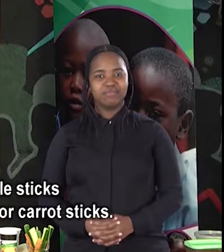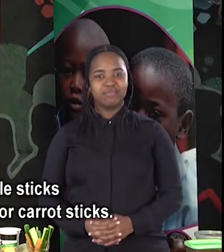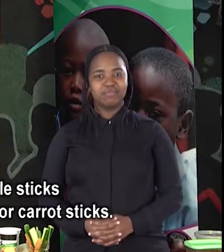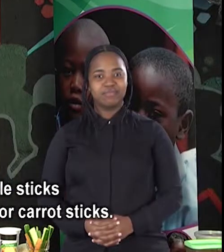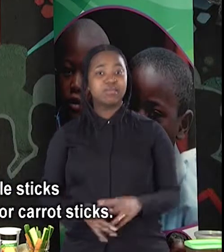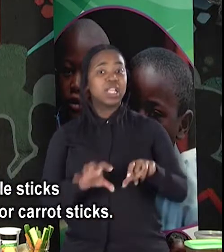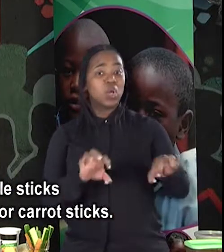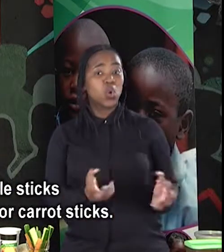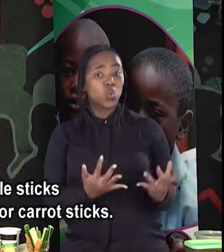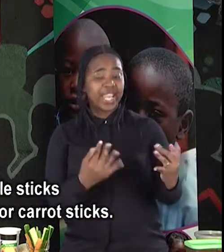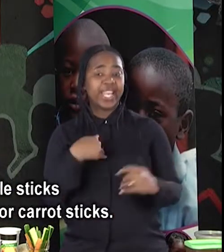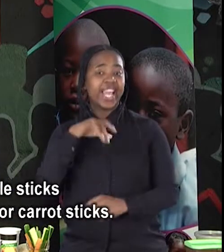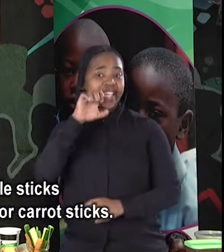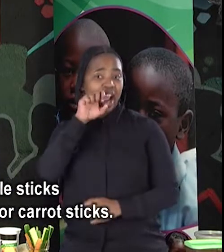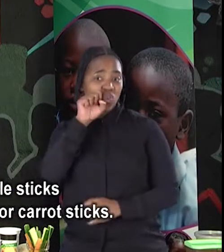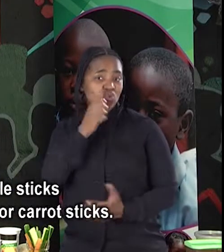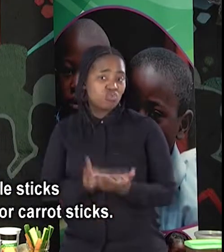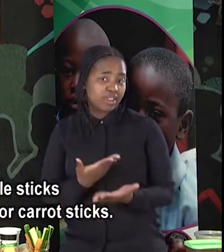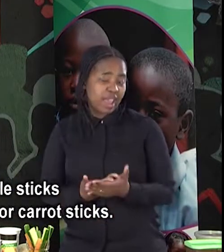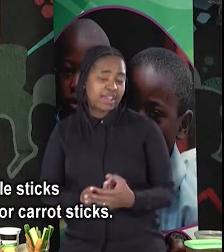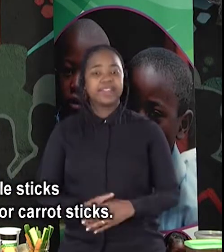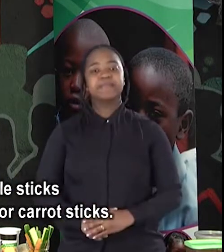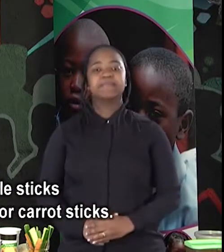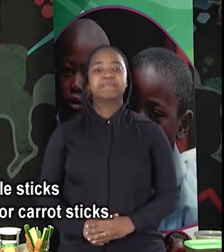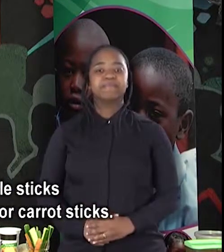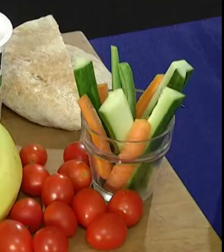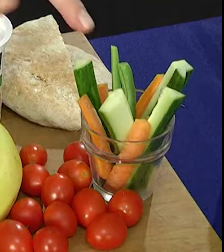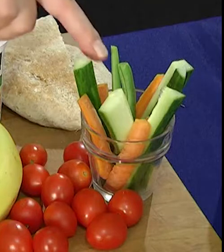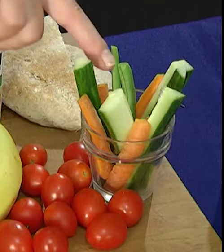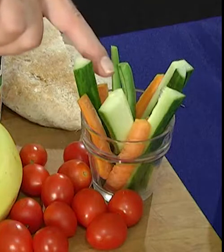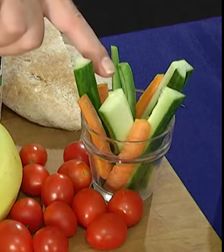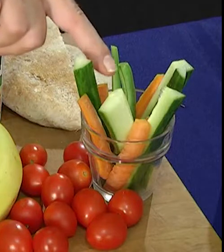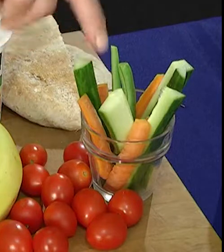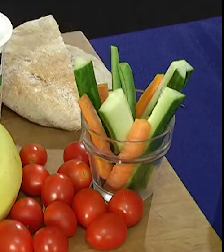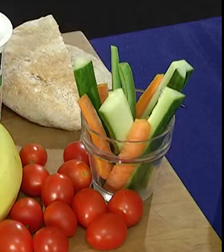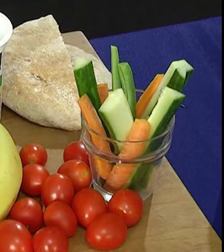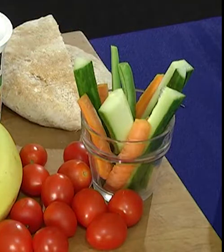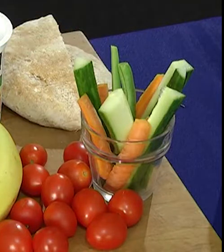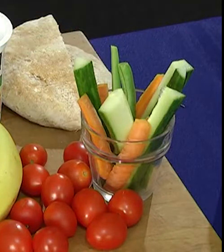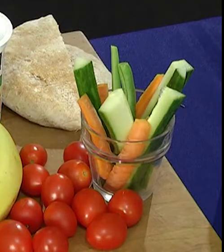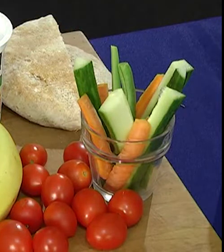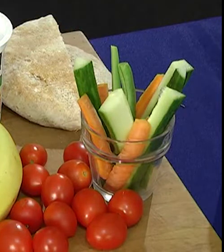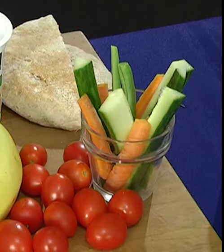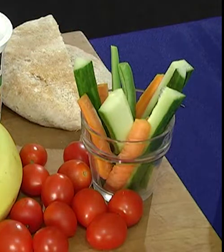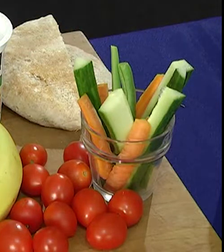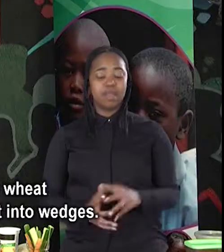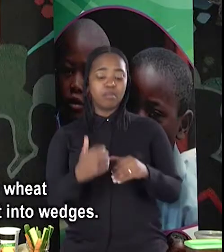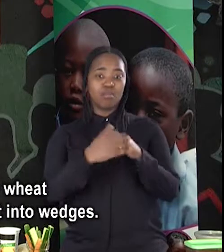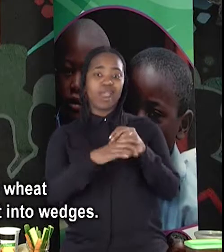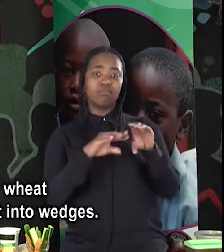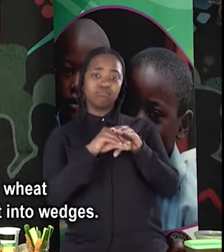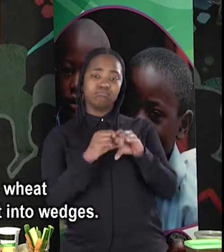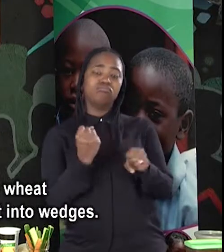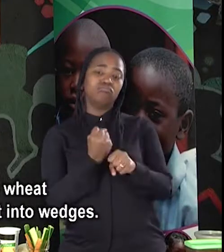Maybe a few vegetable sticks Like cucumber sticks Or carrot sticks Or even